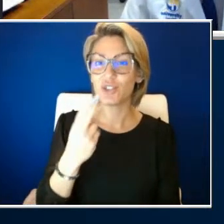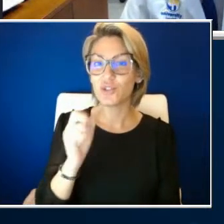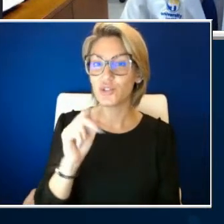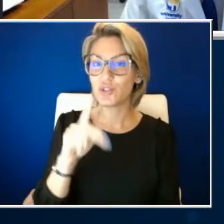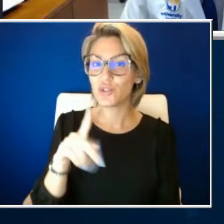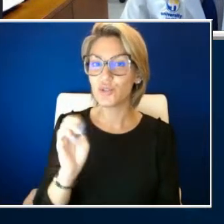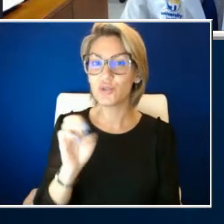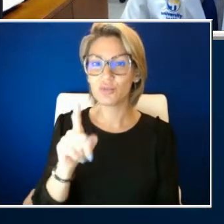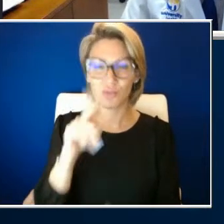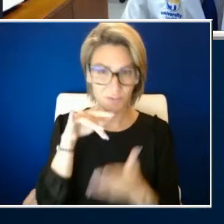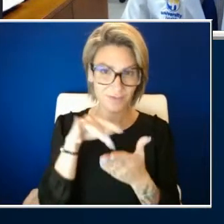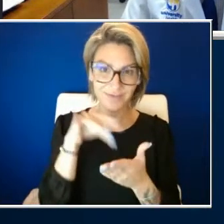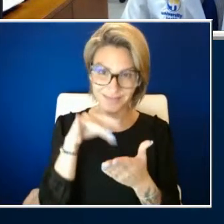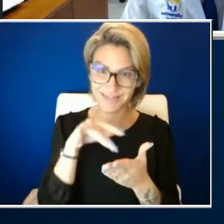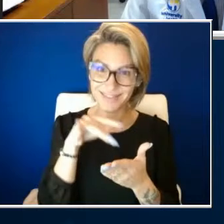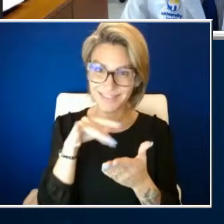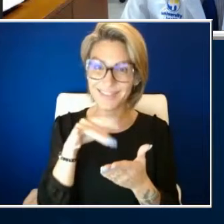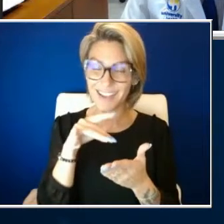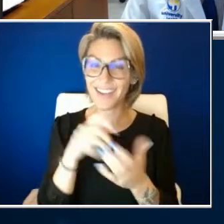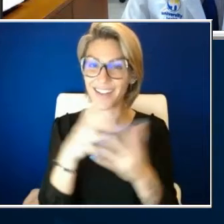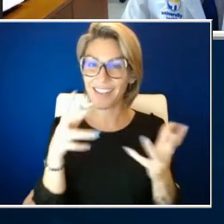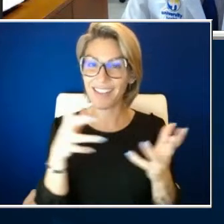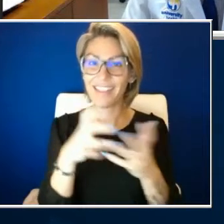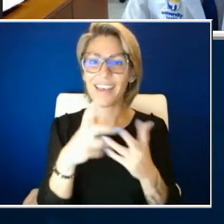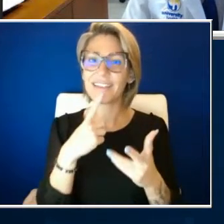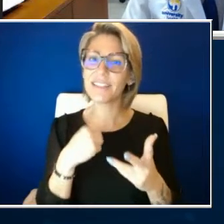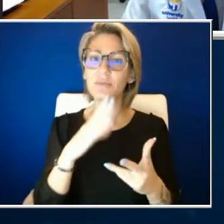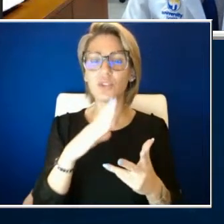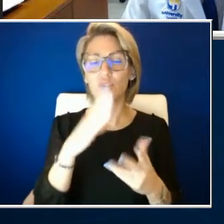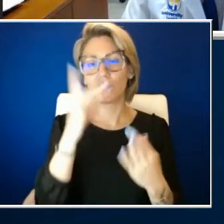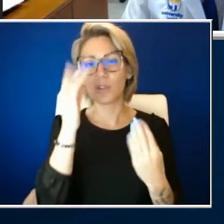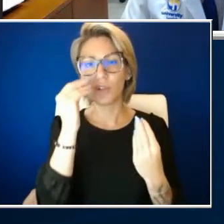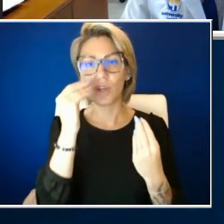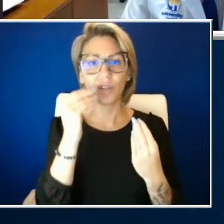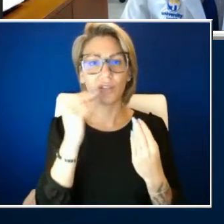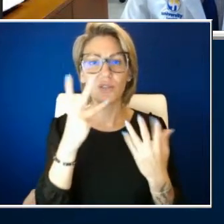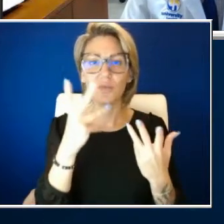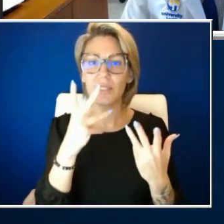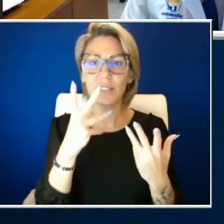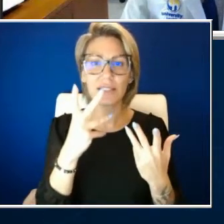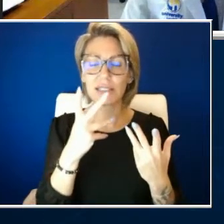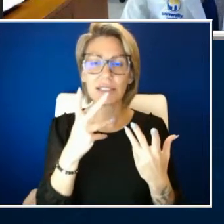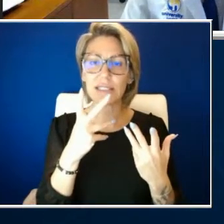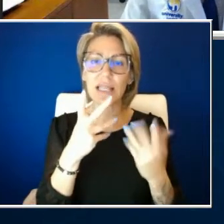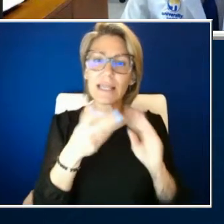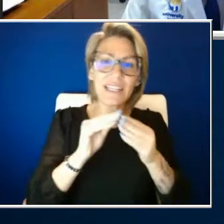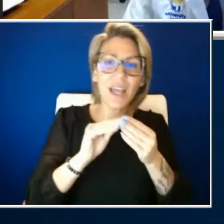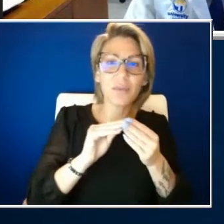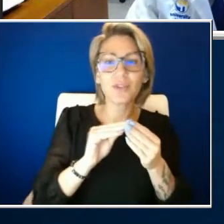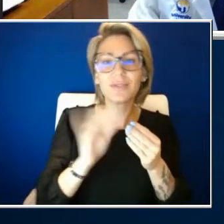pretty religiously. Tell me a little bit about your thoughts. What's the uptake going to be like up in northern Missouri?